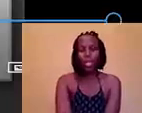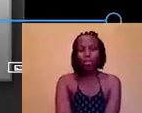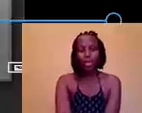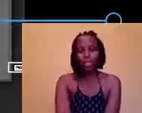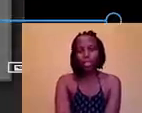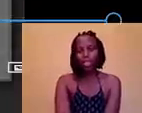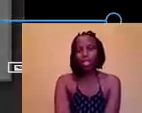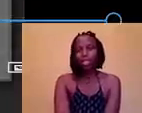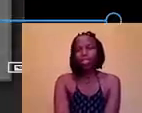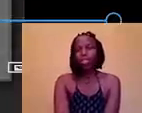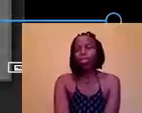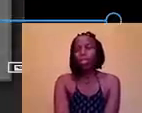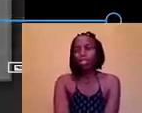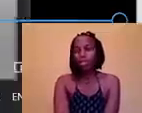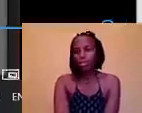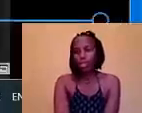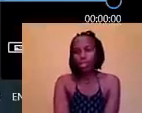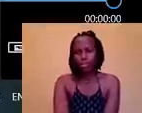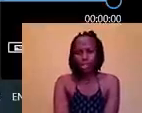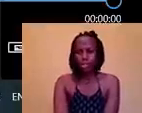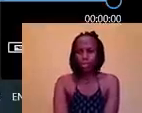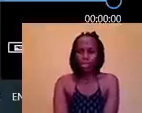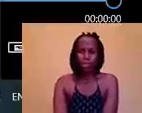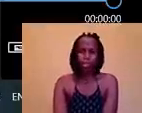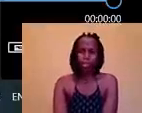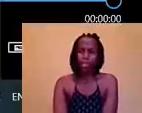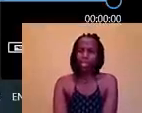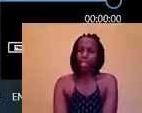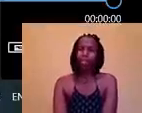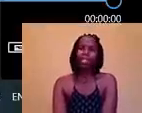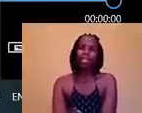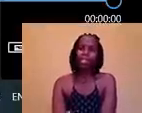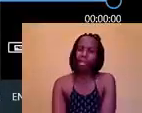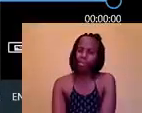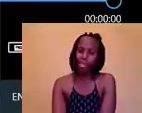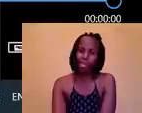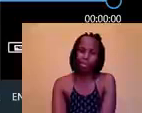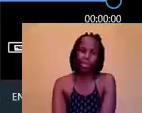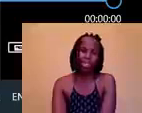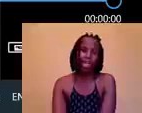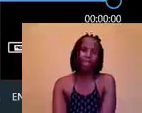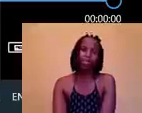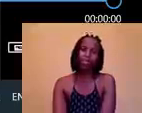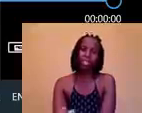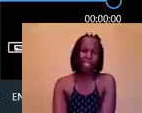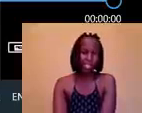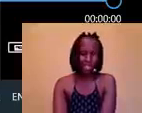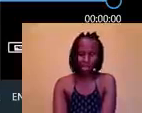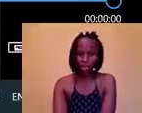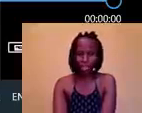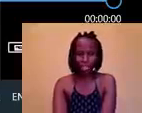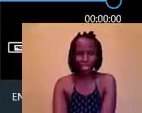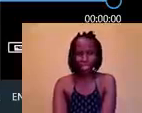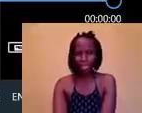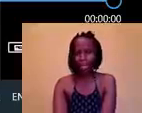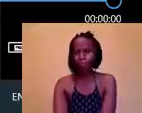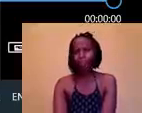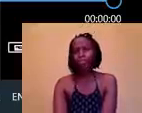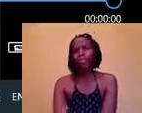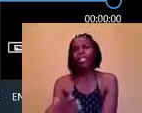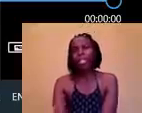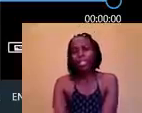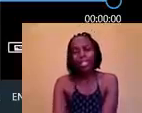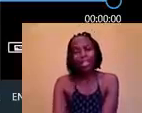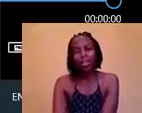submitted your assignment. So please, students, make sure you submit your assignment and submit them on time during this quarantine